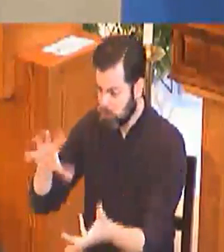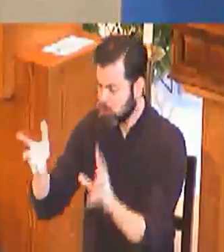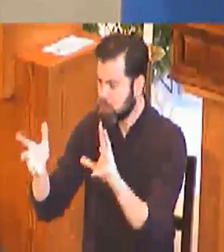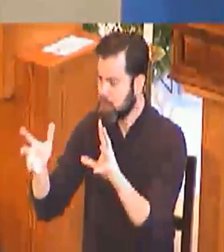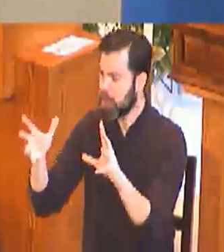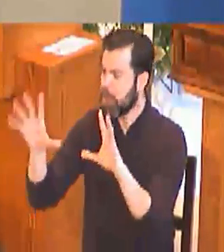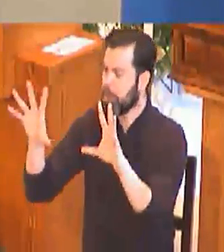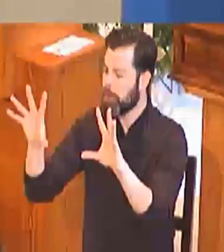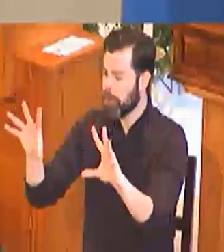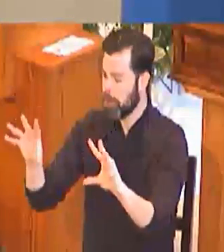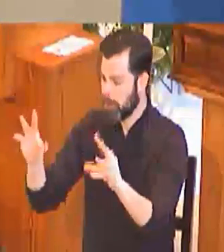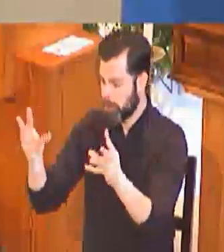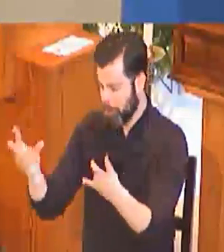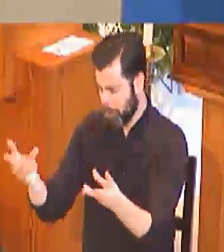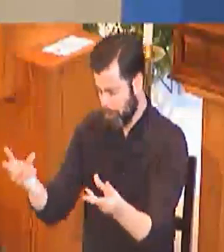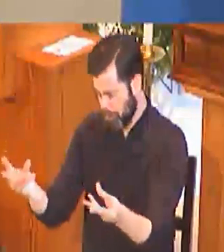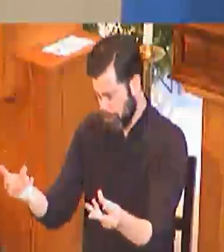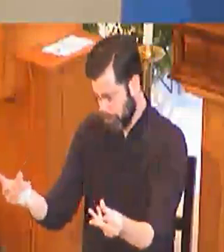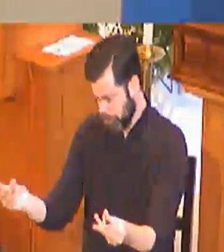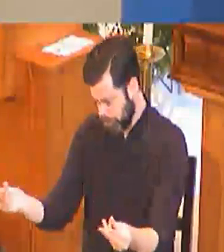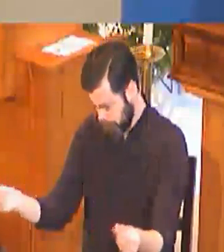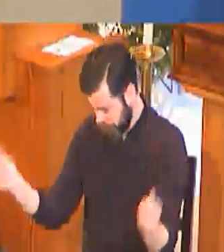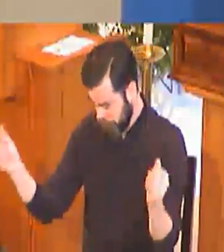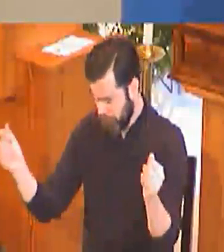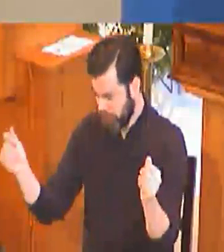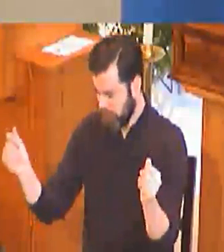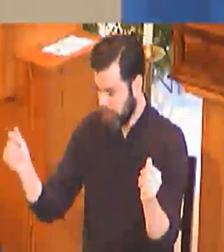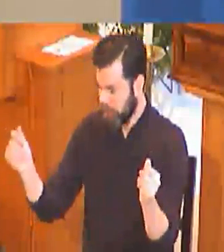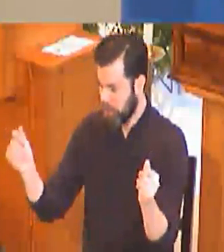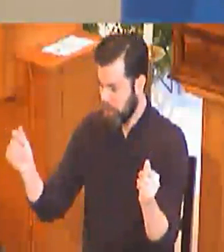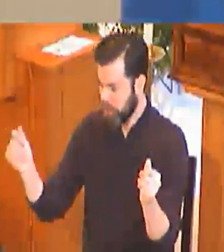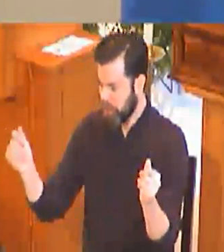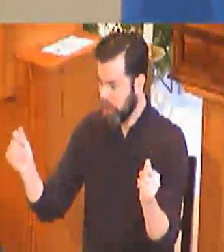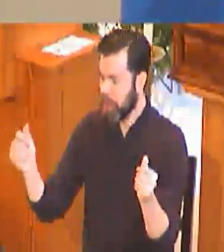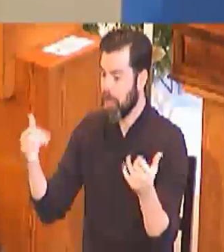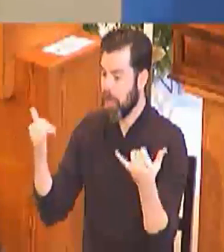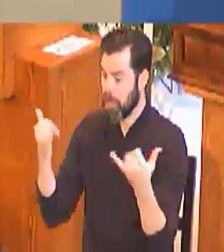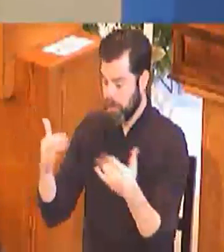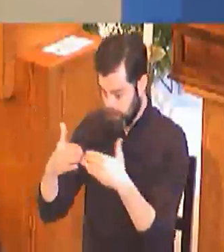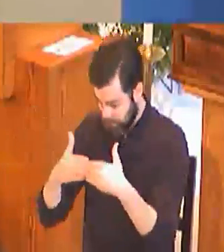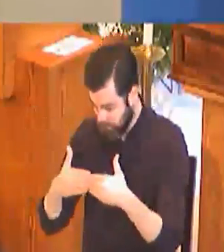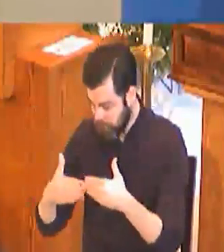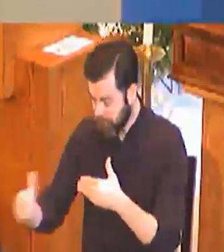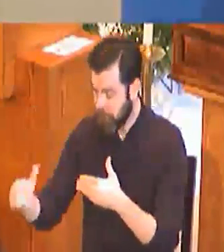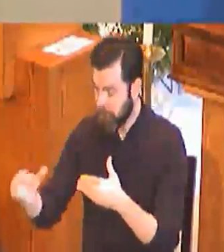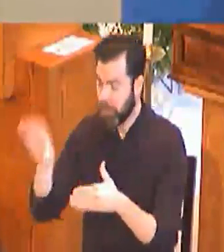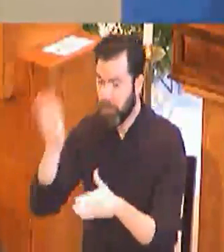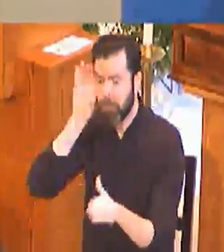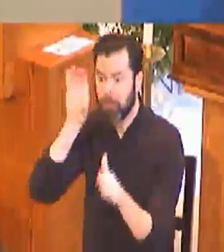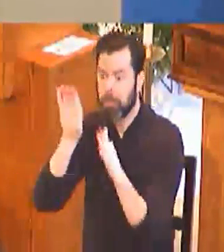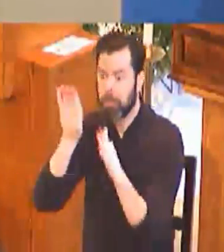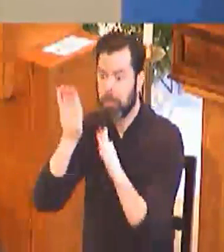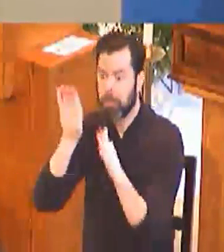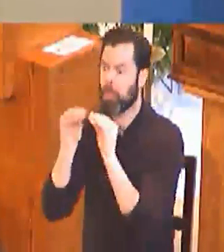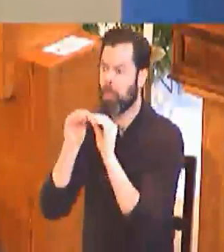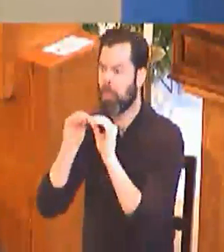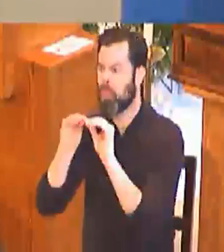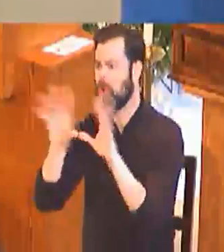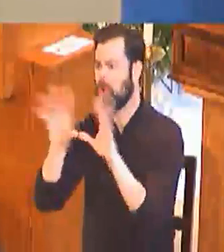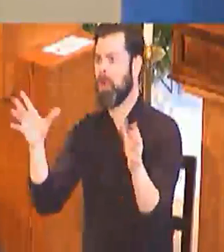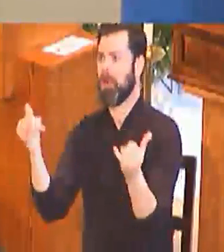picture will have reassembled itself into something that is much nearer to your heart's desire.